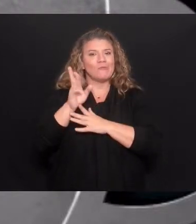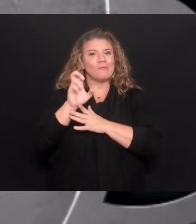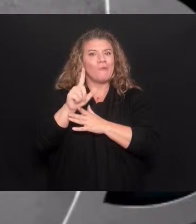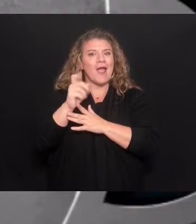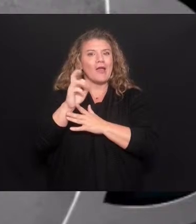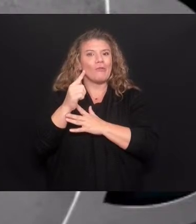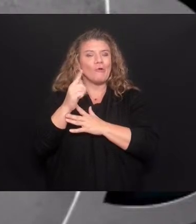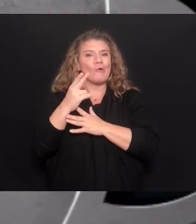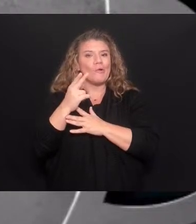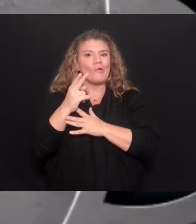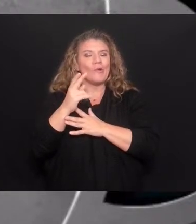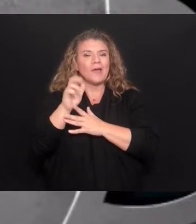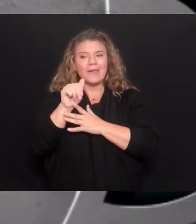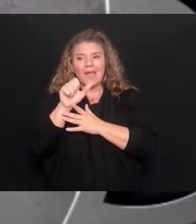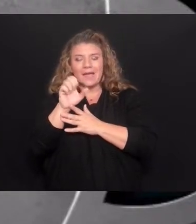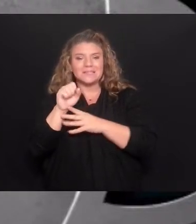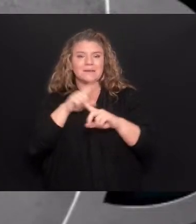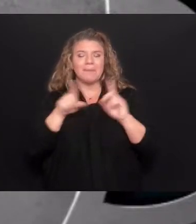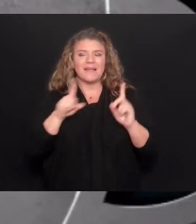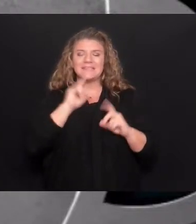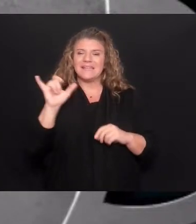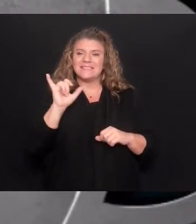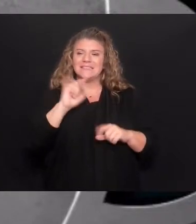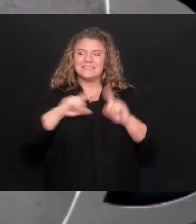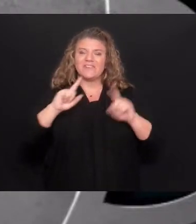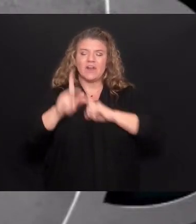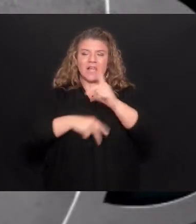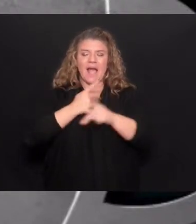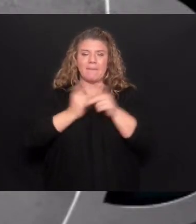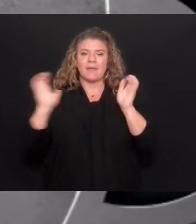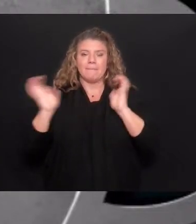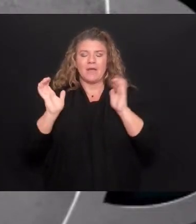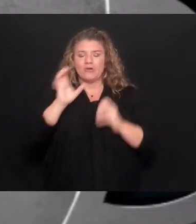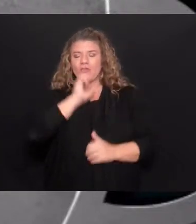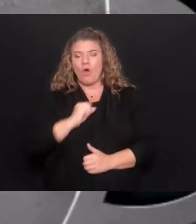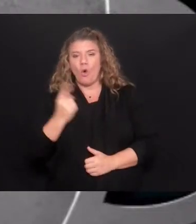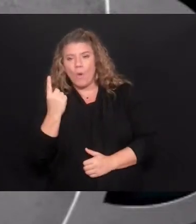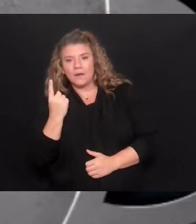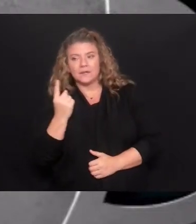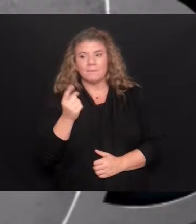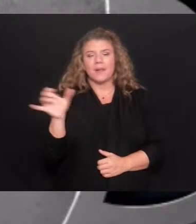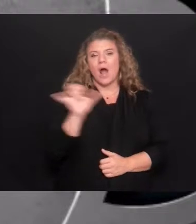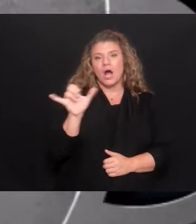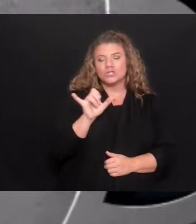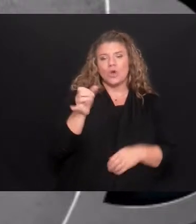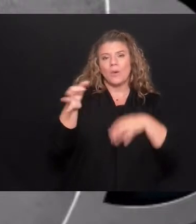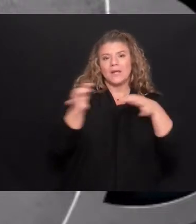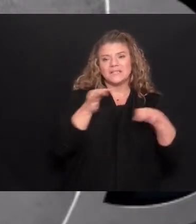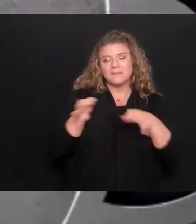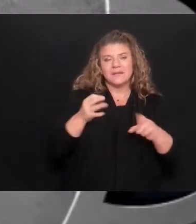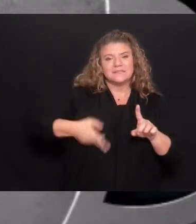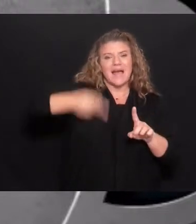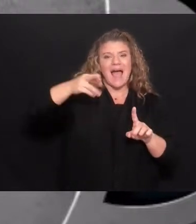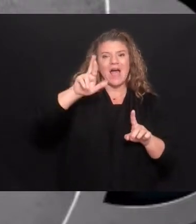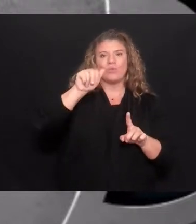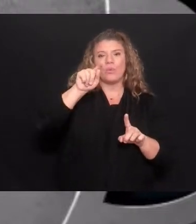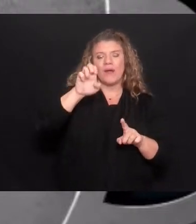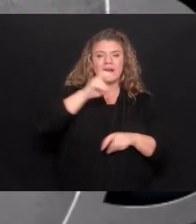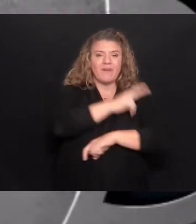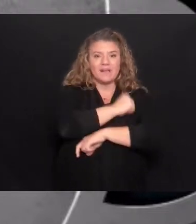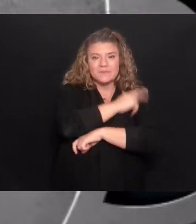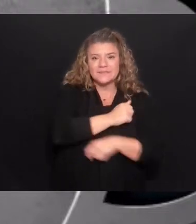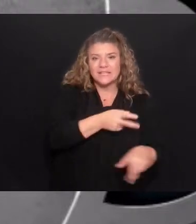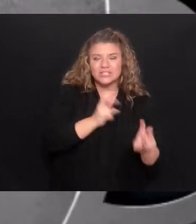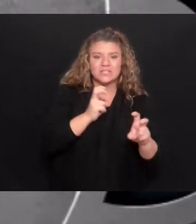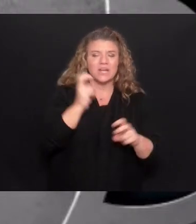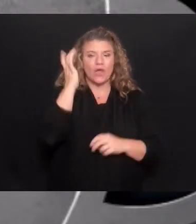is just a different bug compared to what it was, but it also explains the high rate of hospitalizations